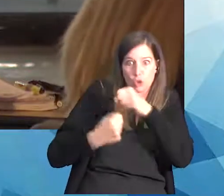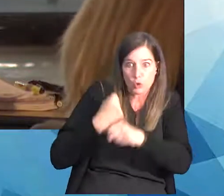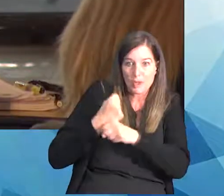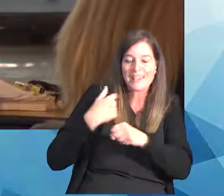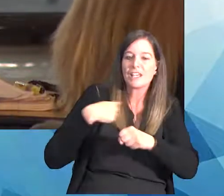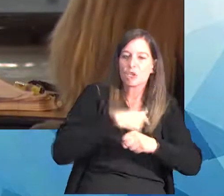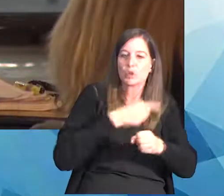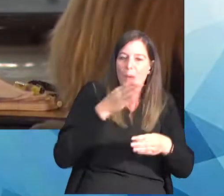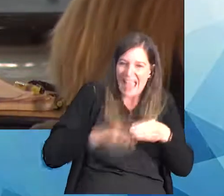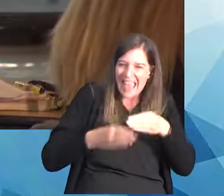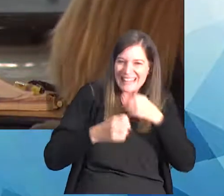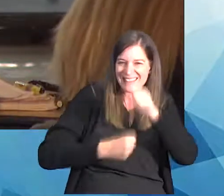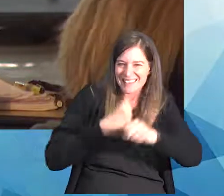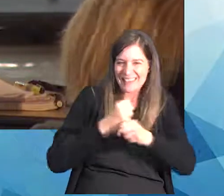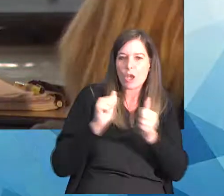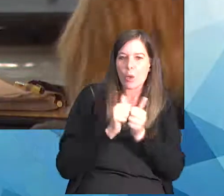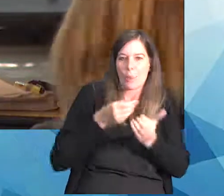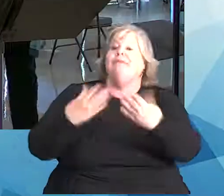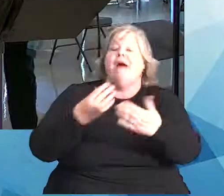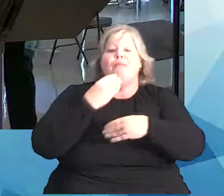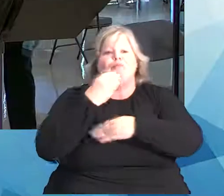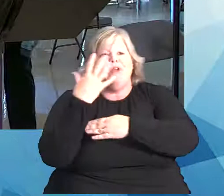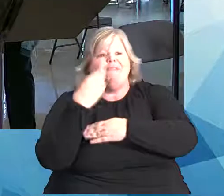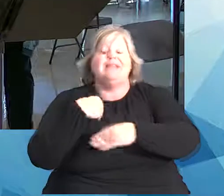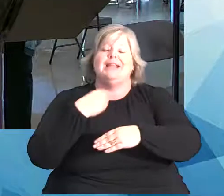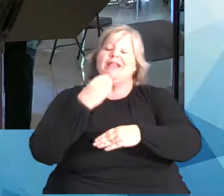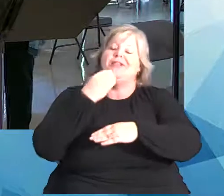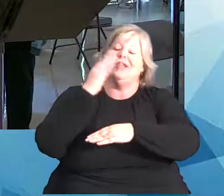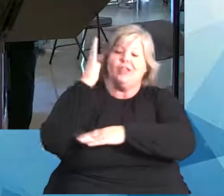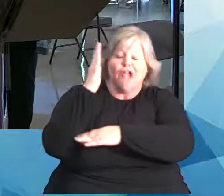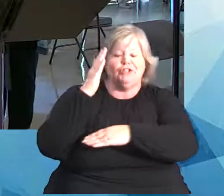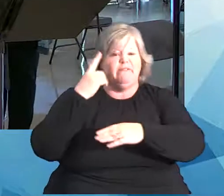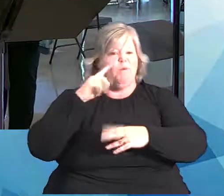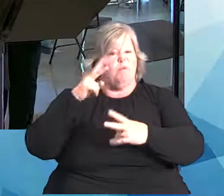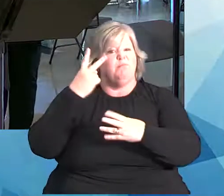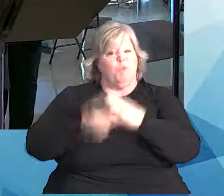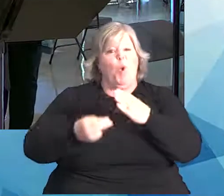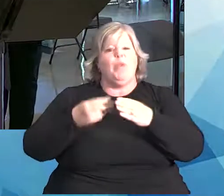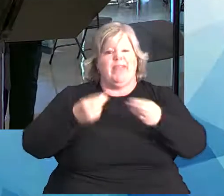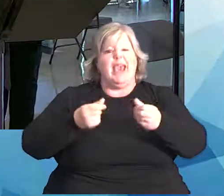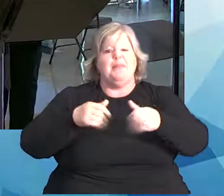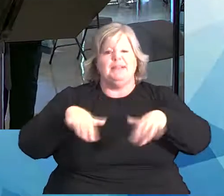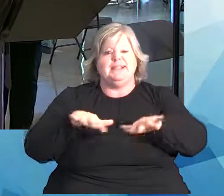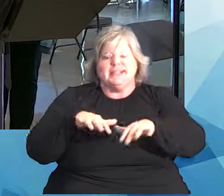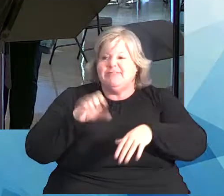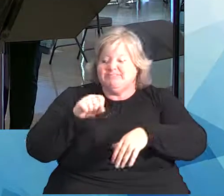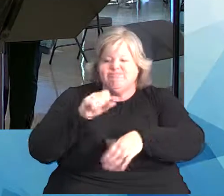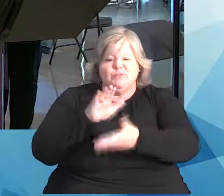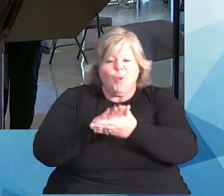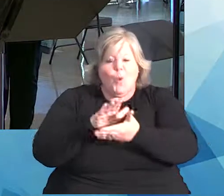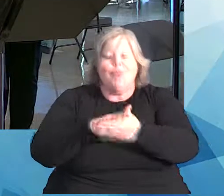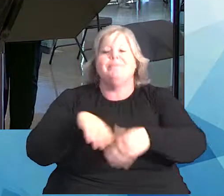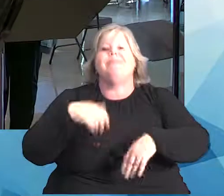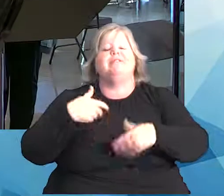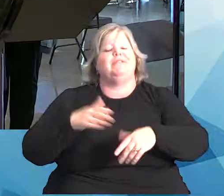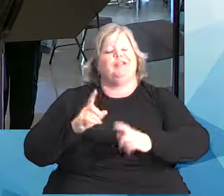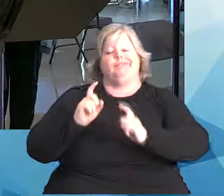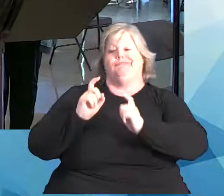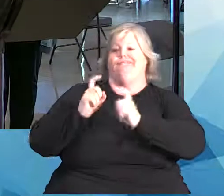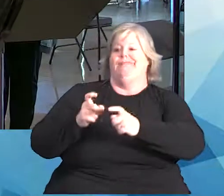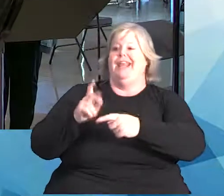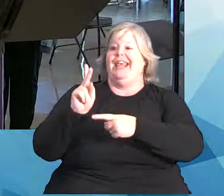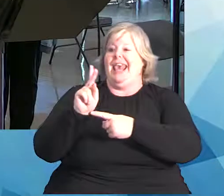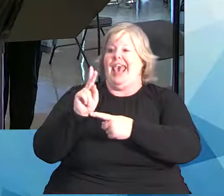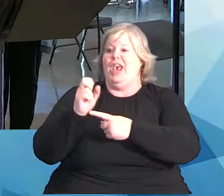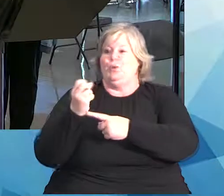of the financial data, there are no immediate concerns. Process reviewed multiple companies and awarded the contract to K-12 by Elior.